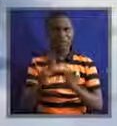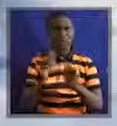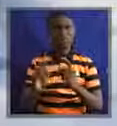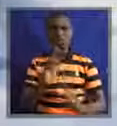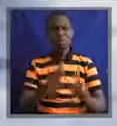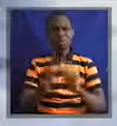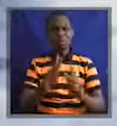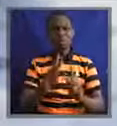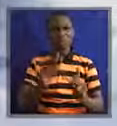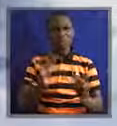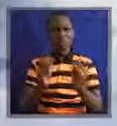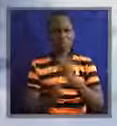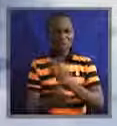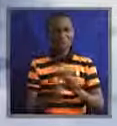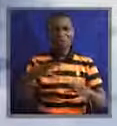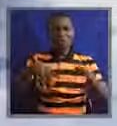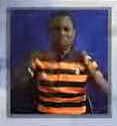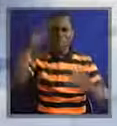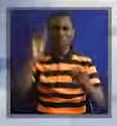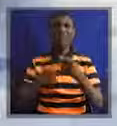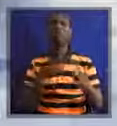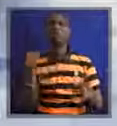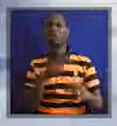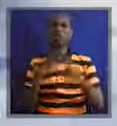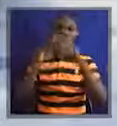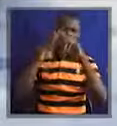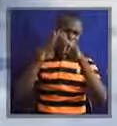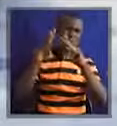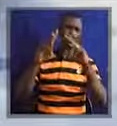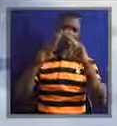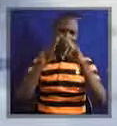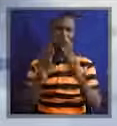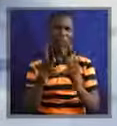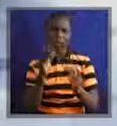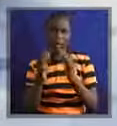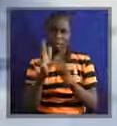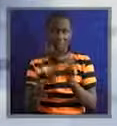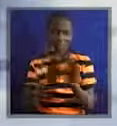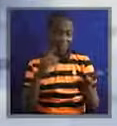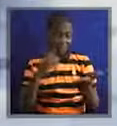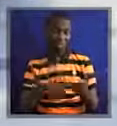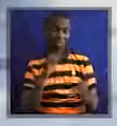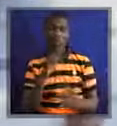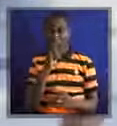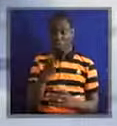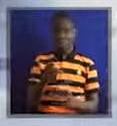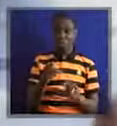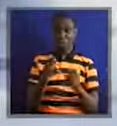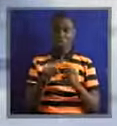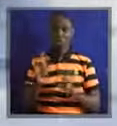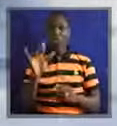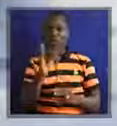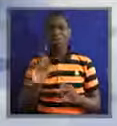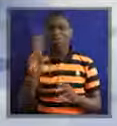asofo omo eye prophets as awsha bible yi mu a na enye no kre to omo yusu kwa hu no bebre